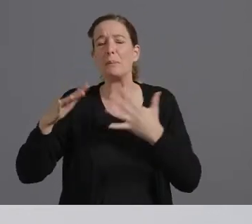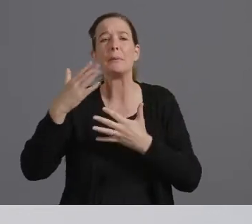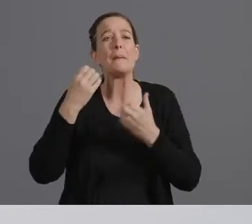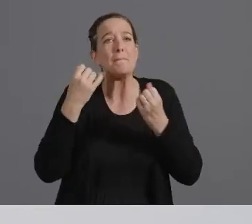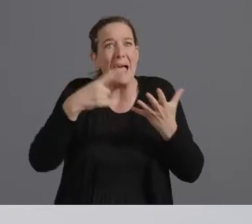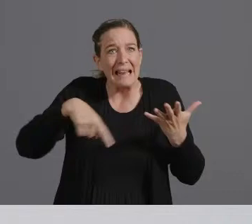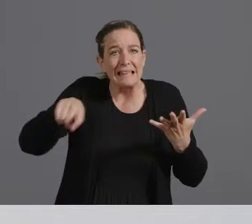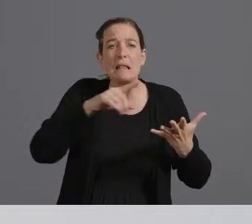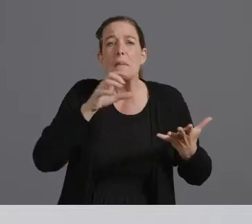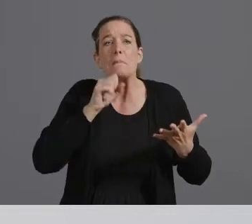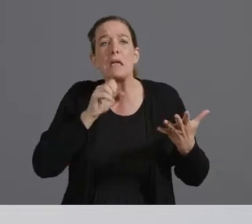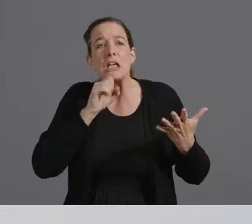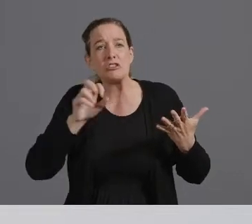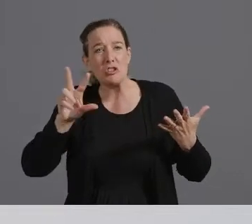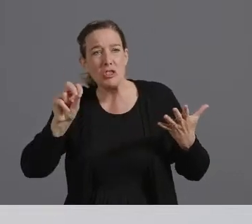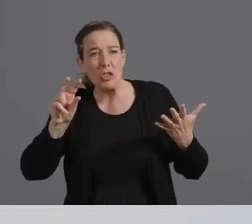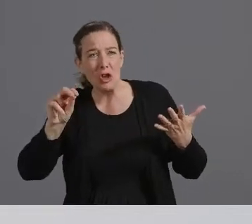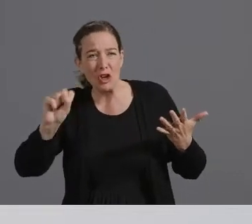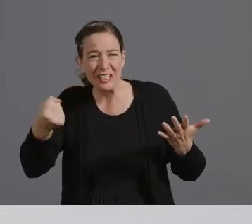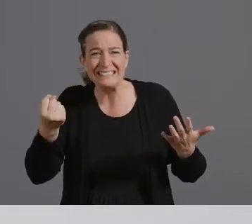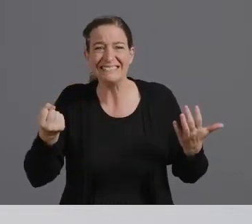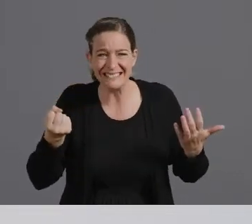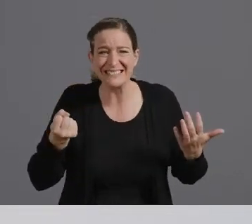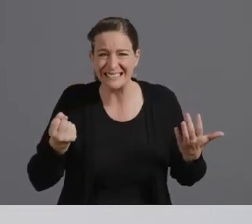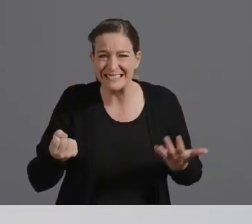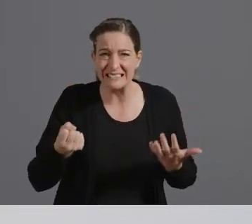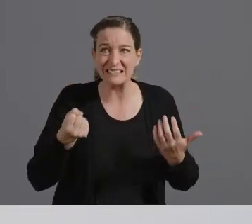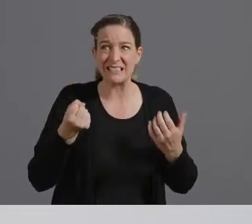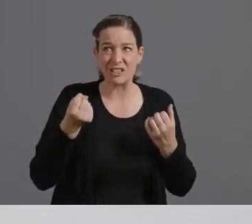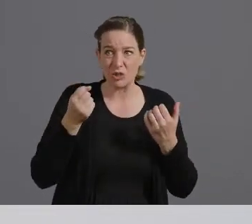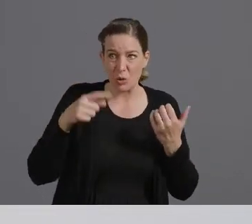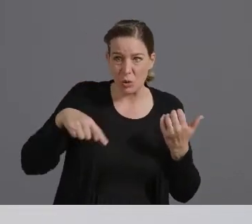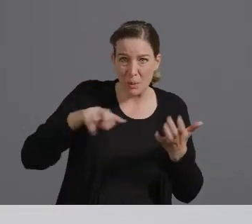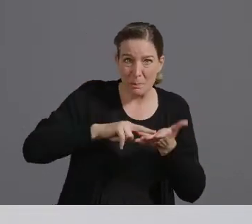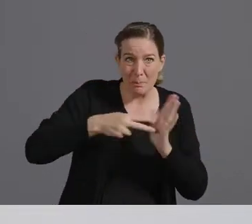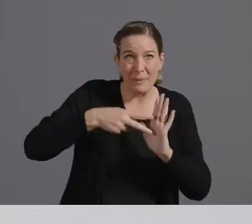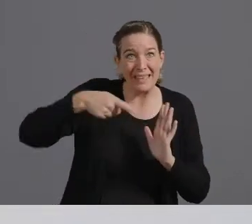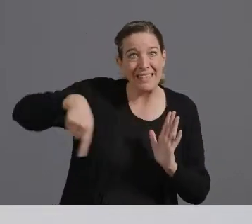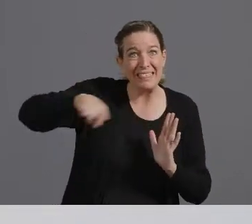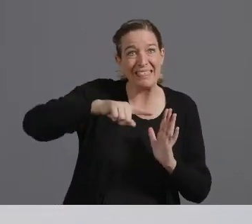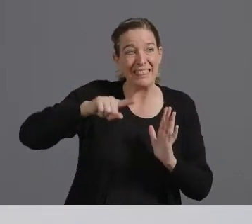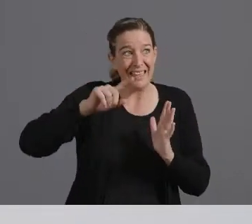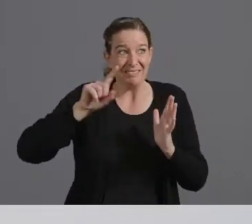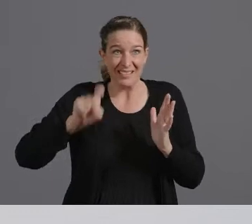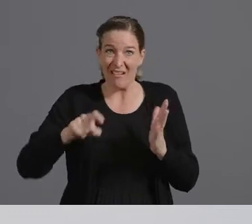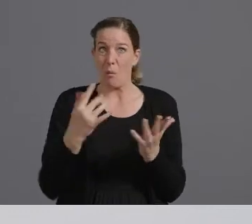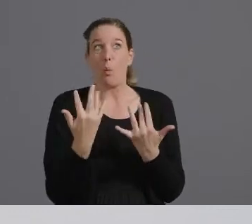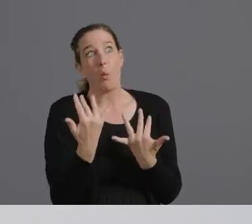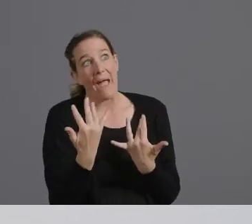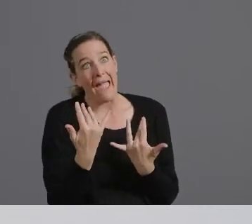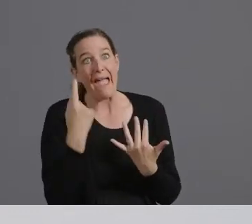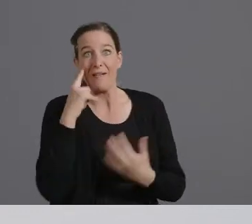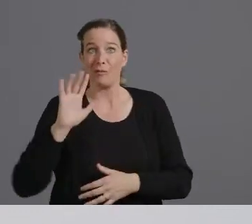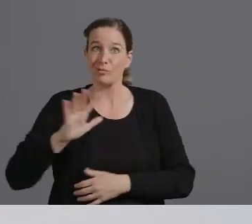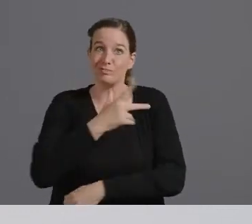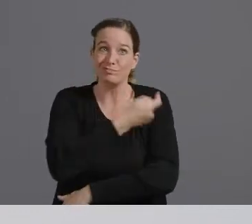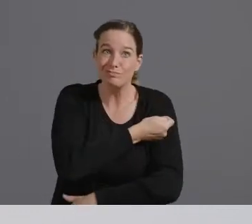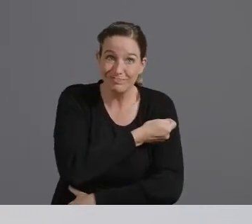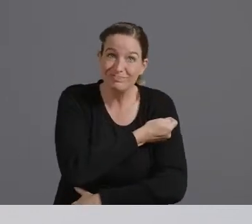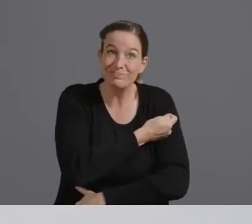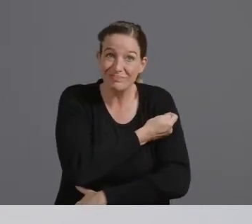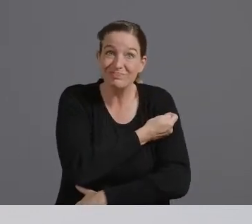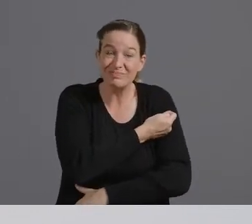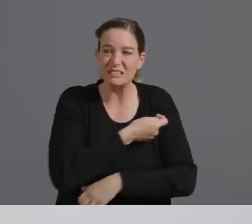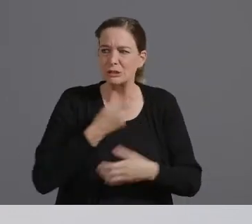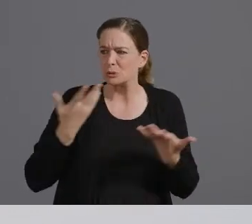do they now have to wait until their age criteria is met before they can get the vaccine? If so, what do you tell them? A lot of it's going to be like towards the